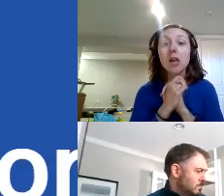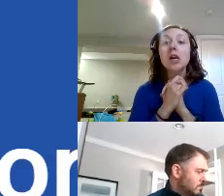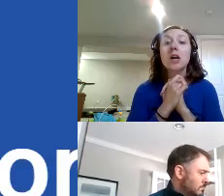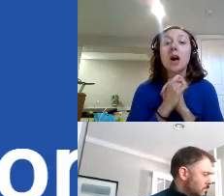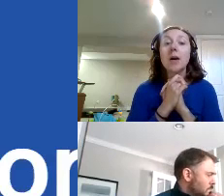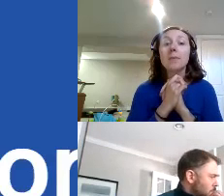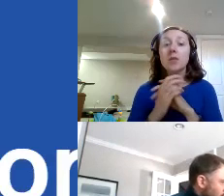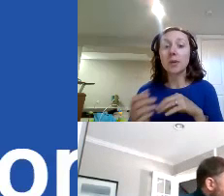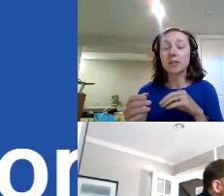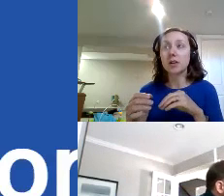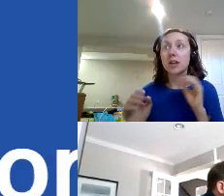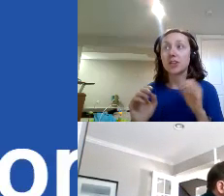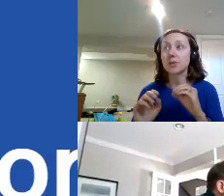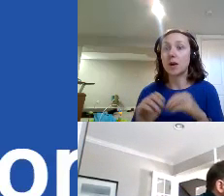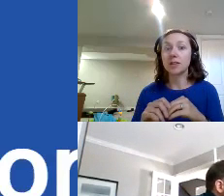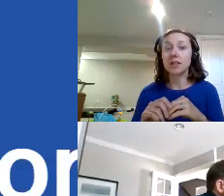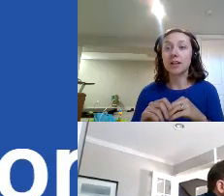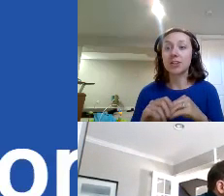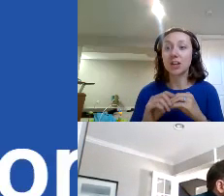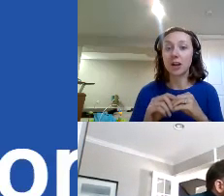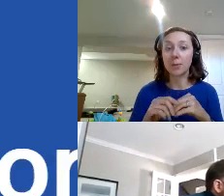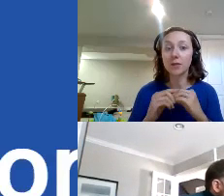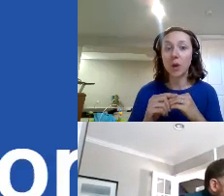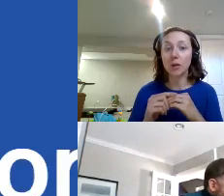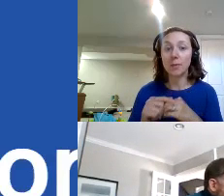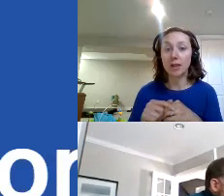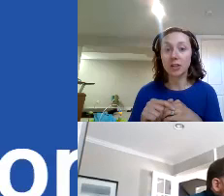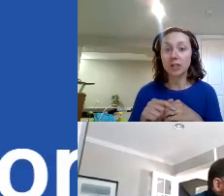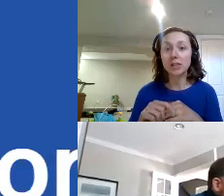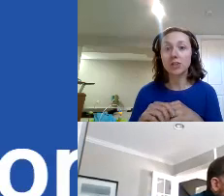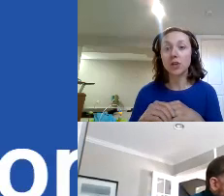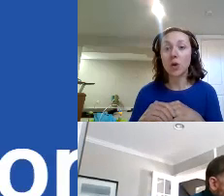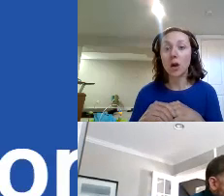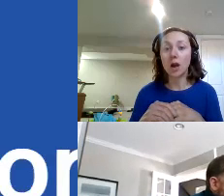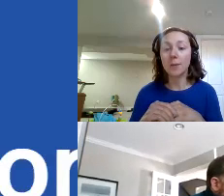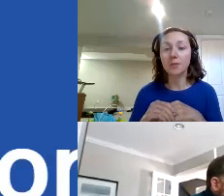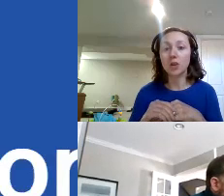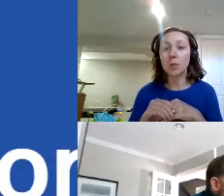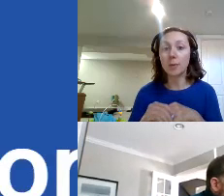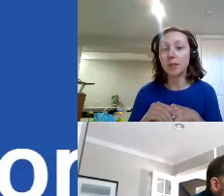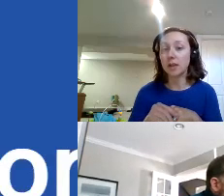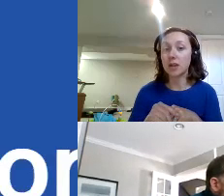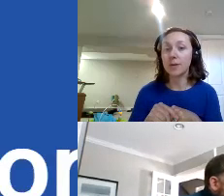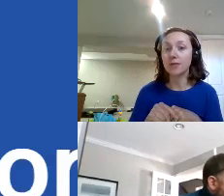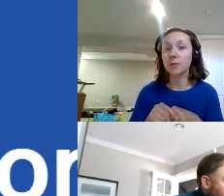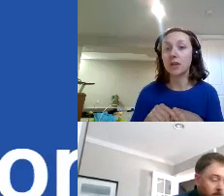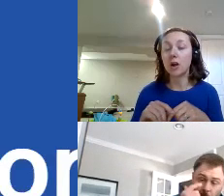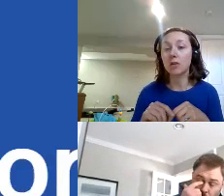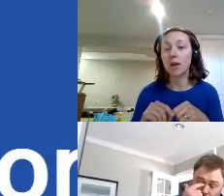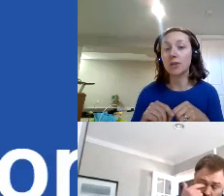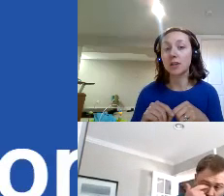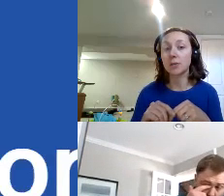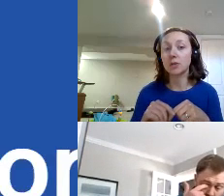Colorado. But before we get started, I just wanted to share a couple of quick reminders. So you probably saw the email from